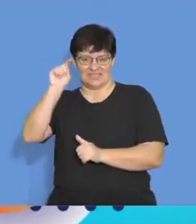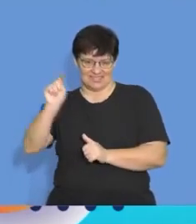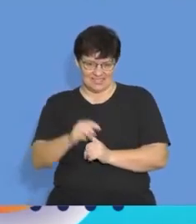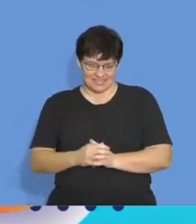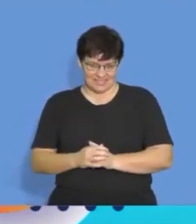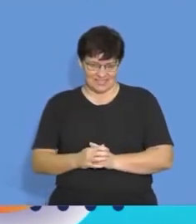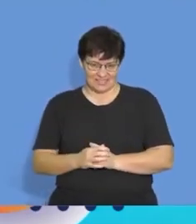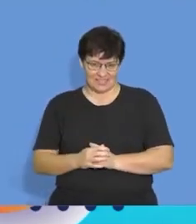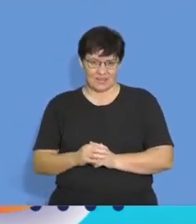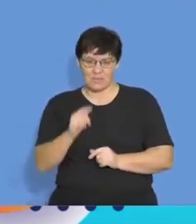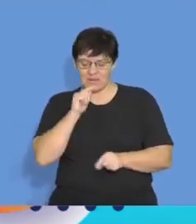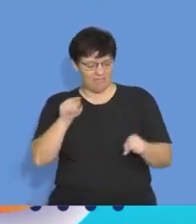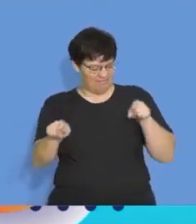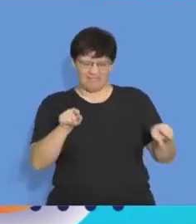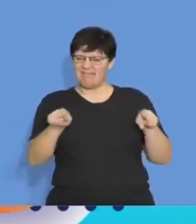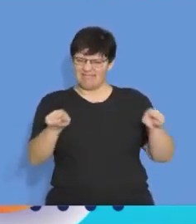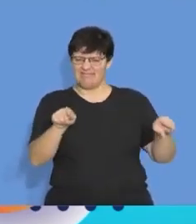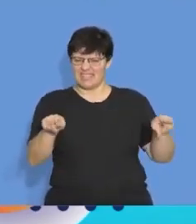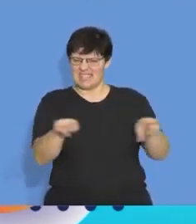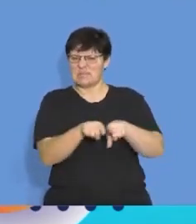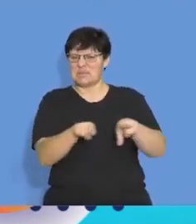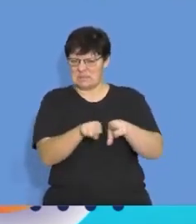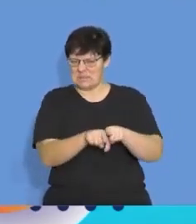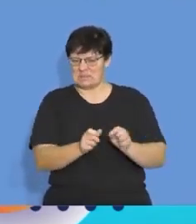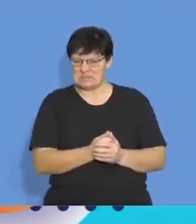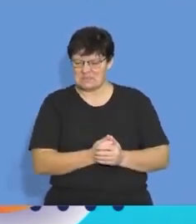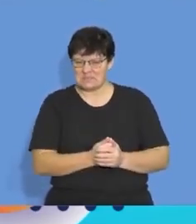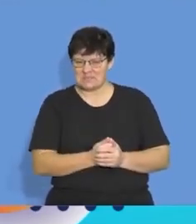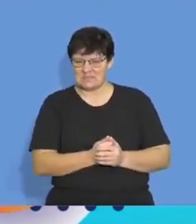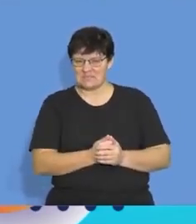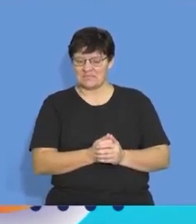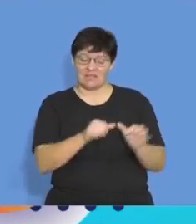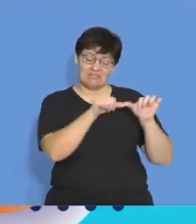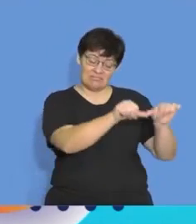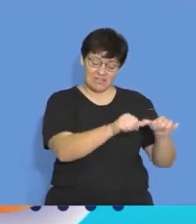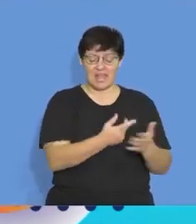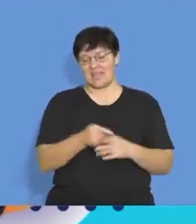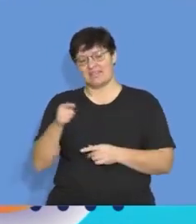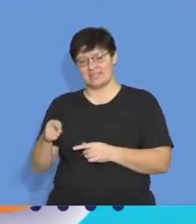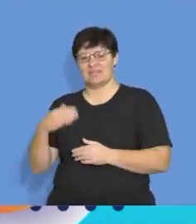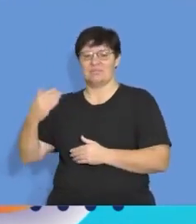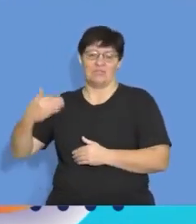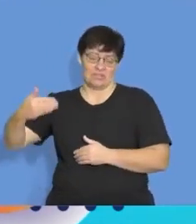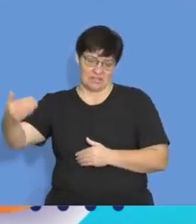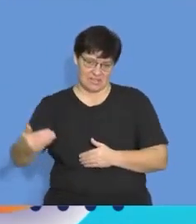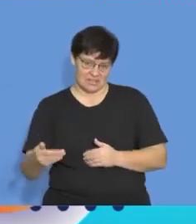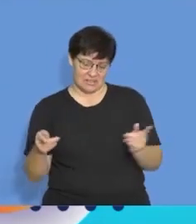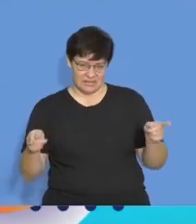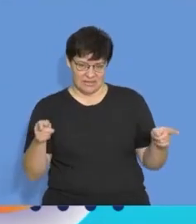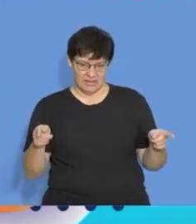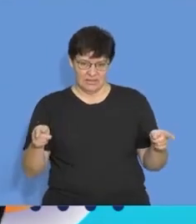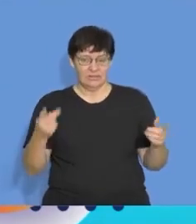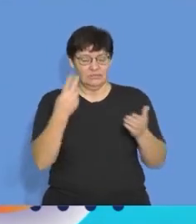you can see there is common ground between perpetual inventory and periodic